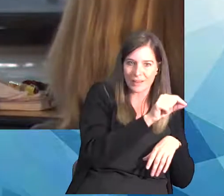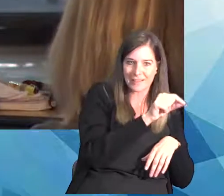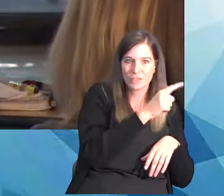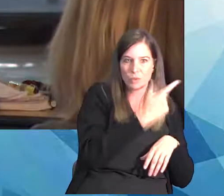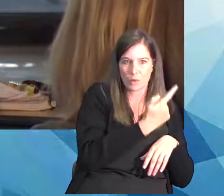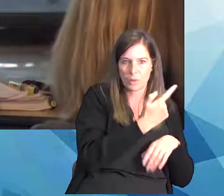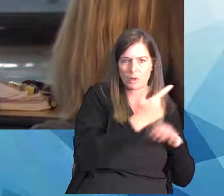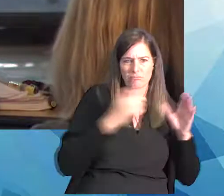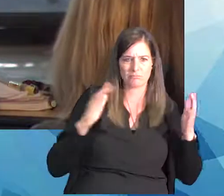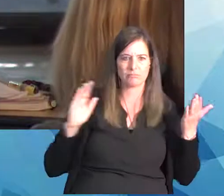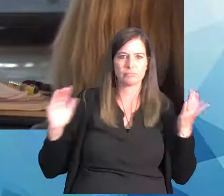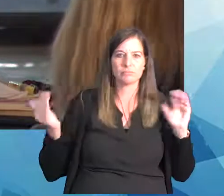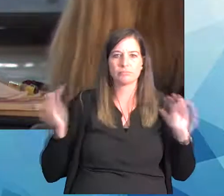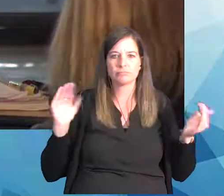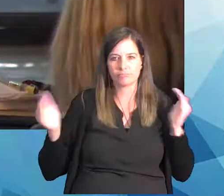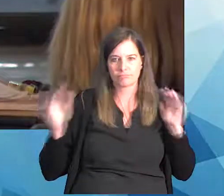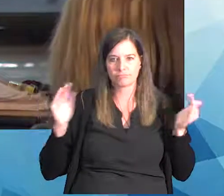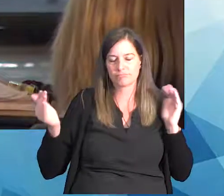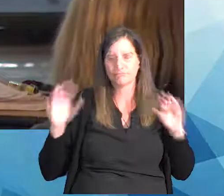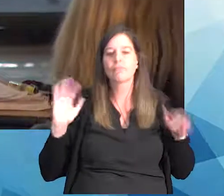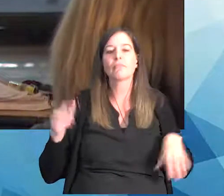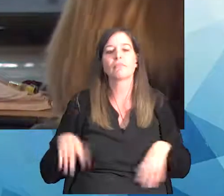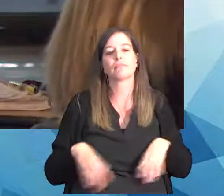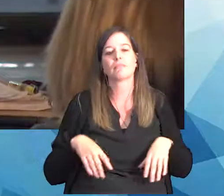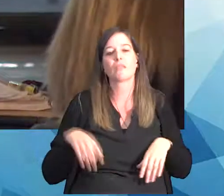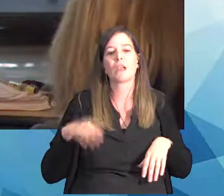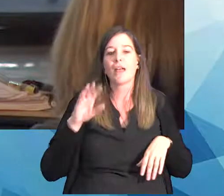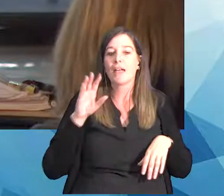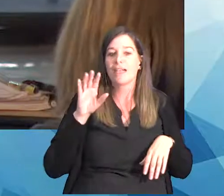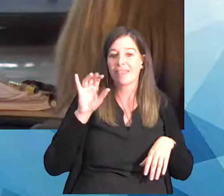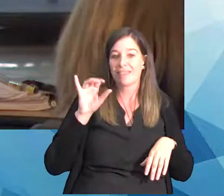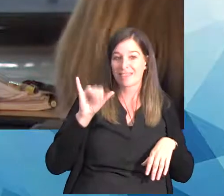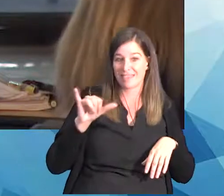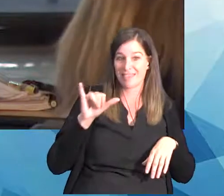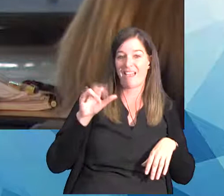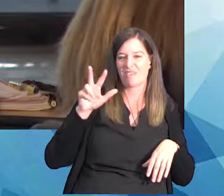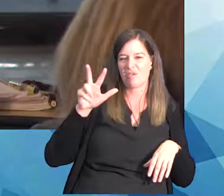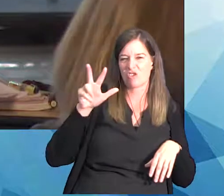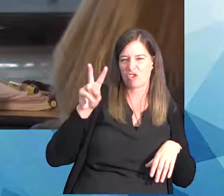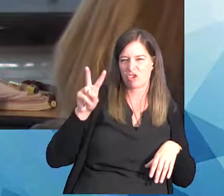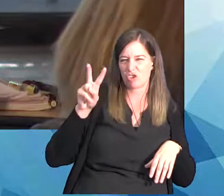collected revenues of $30.2 million was about